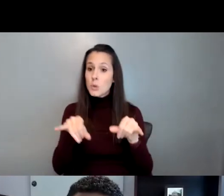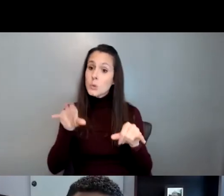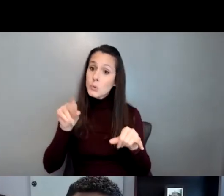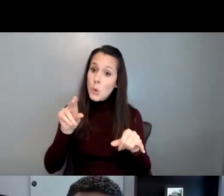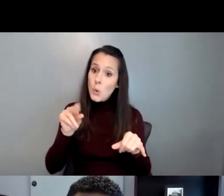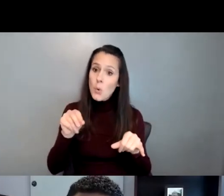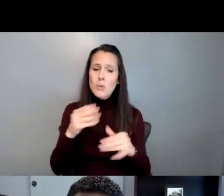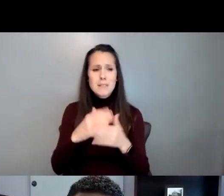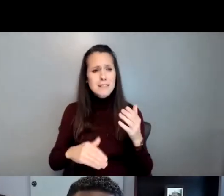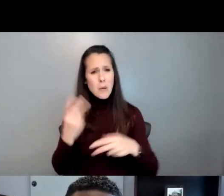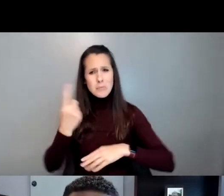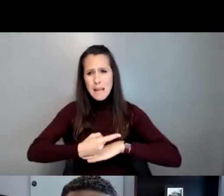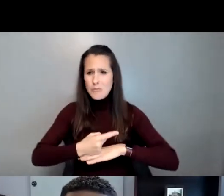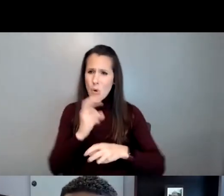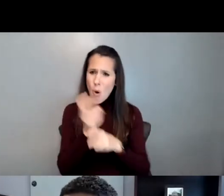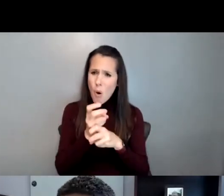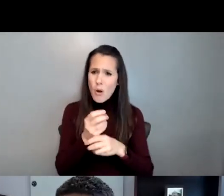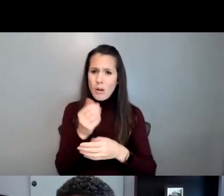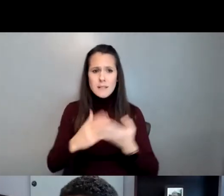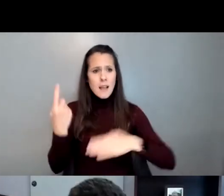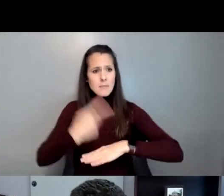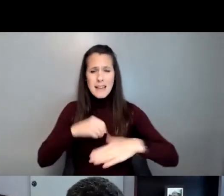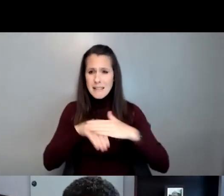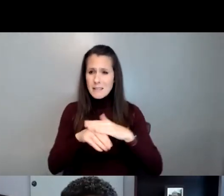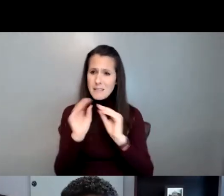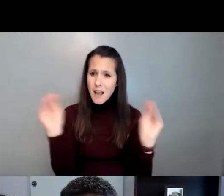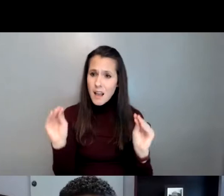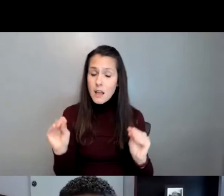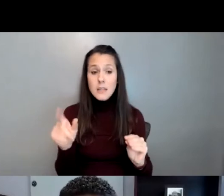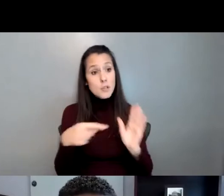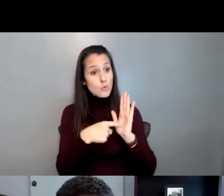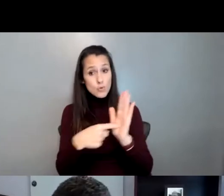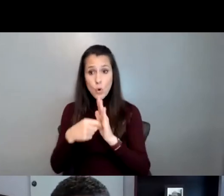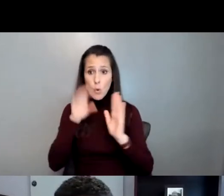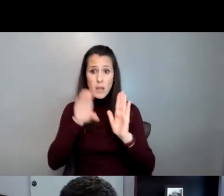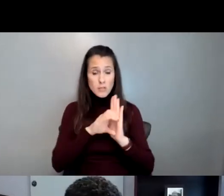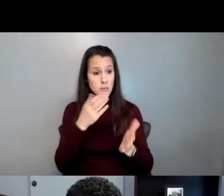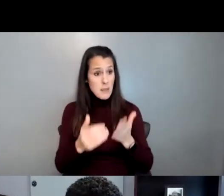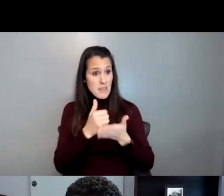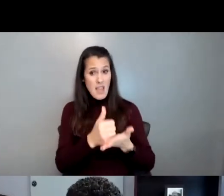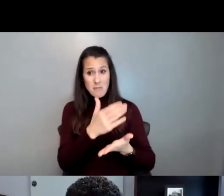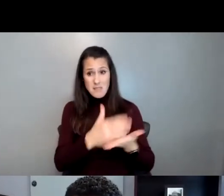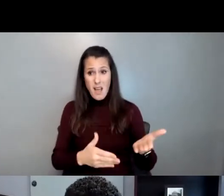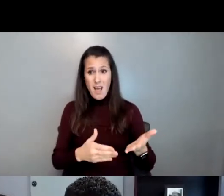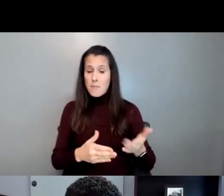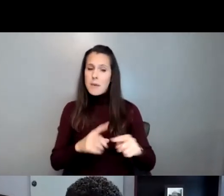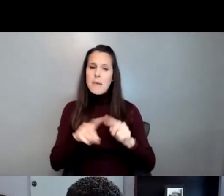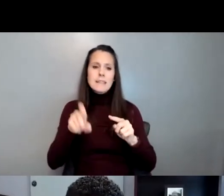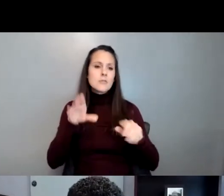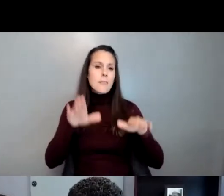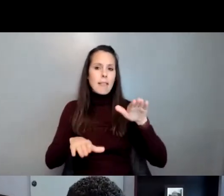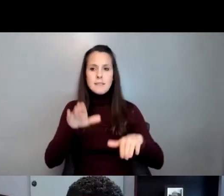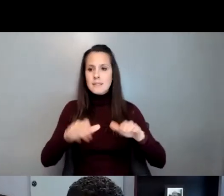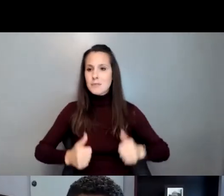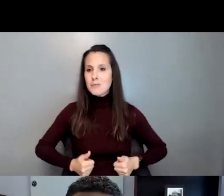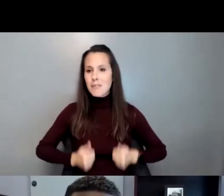hard. And when you put all those images out, sure, it might help some people, but I think you need to balance it a bit more and